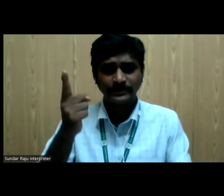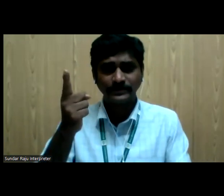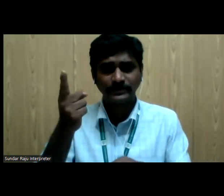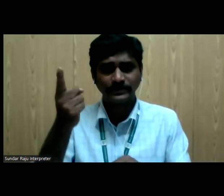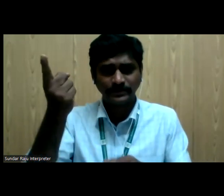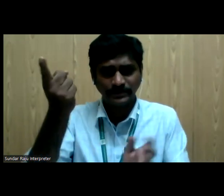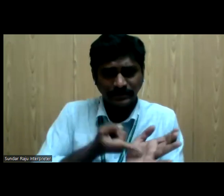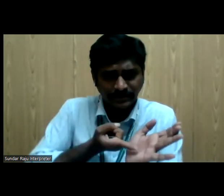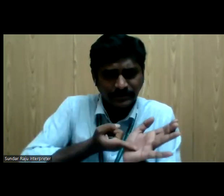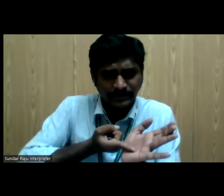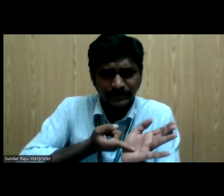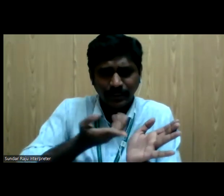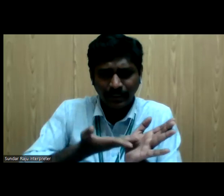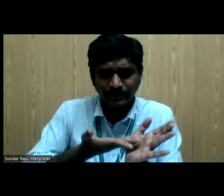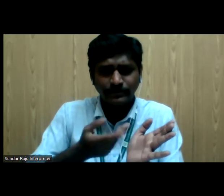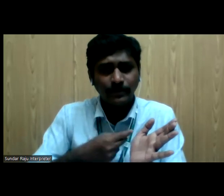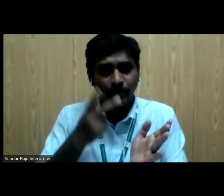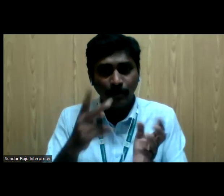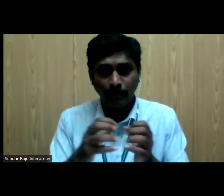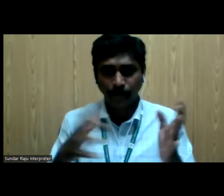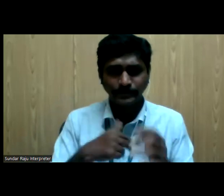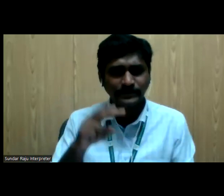most, where we find that interventions